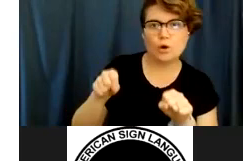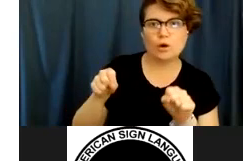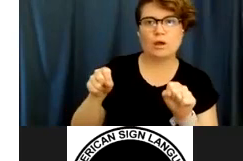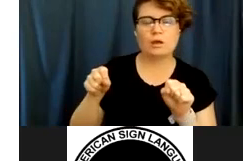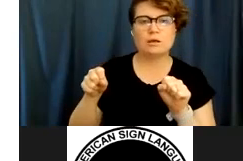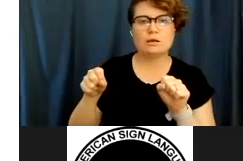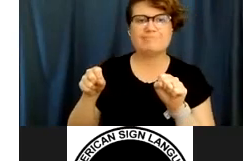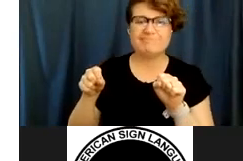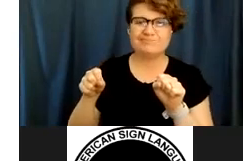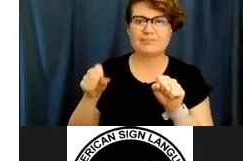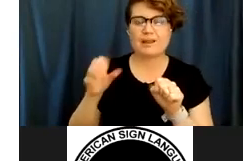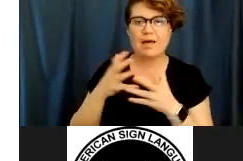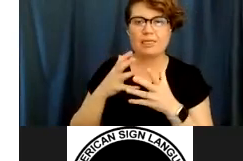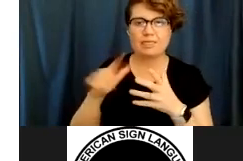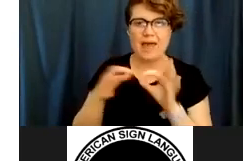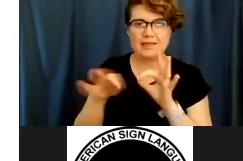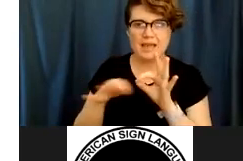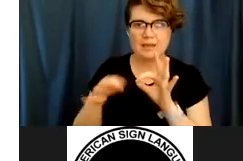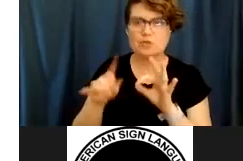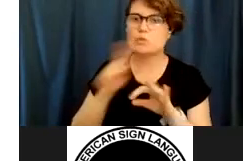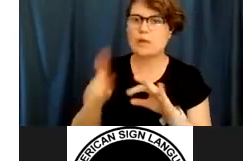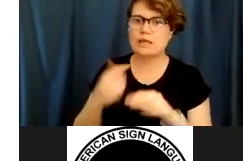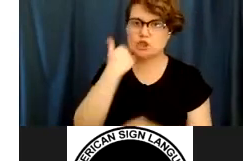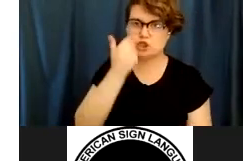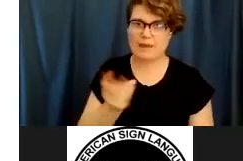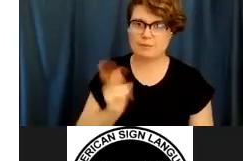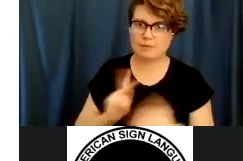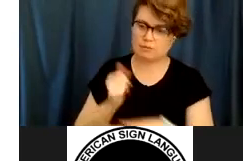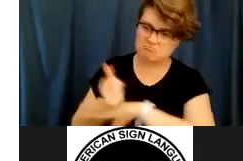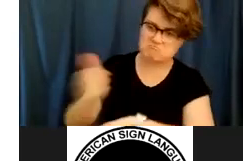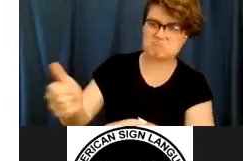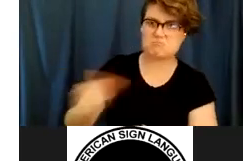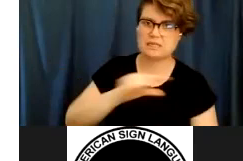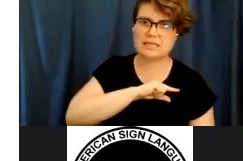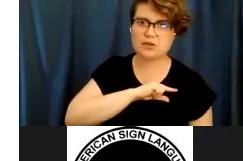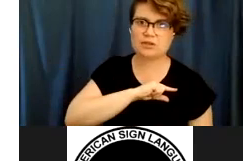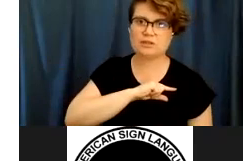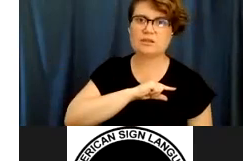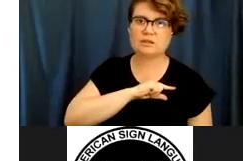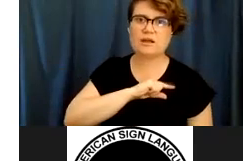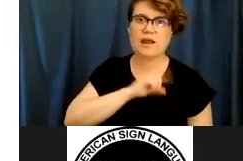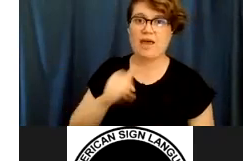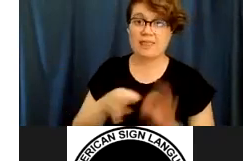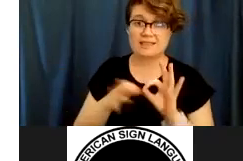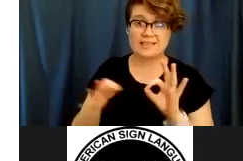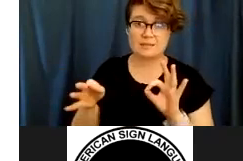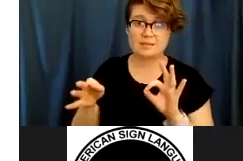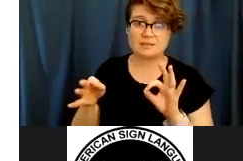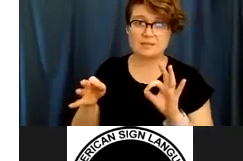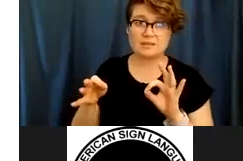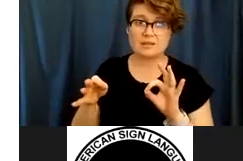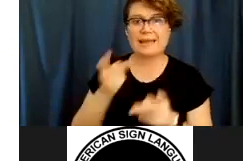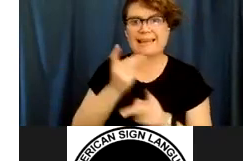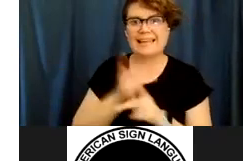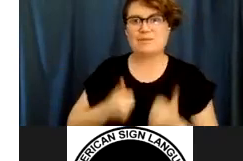lot of that language is very shaming. It's going to bring guilt. And a lot of those statements are also going to keep the